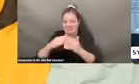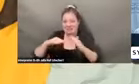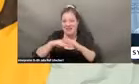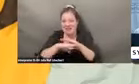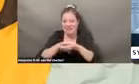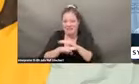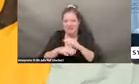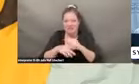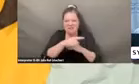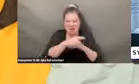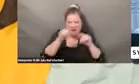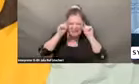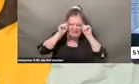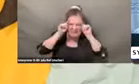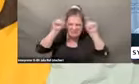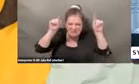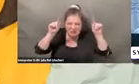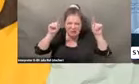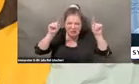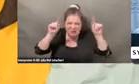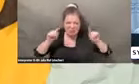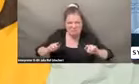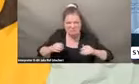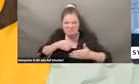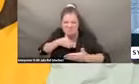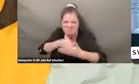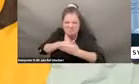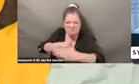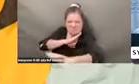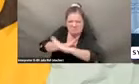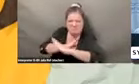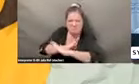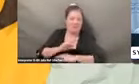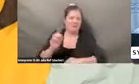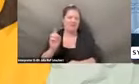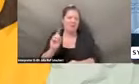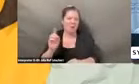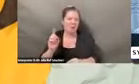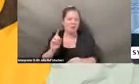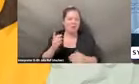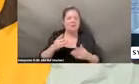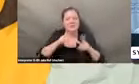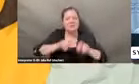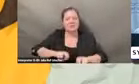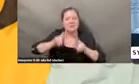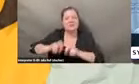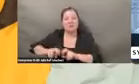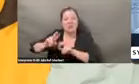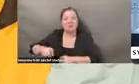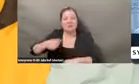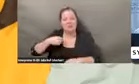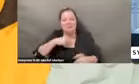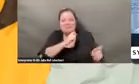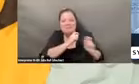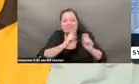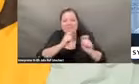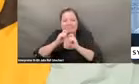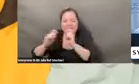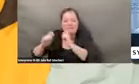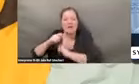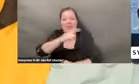that they are not doing this. What we find in the research is that often they actually don't know. They think they have